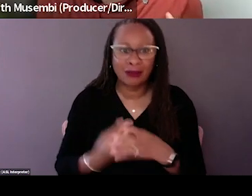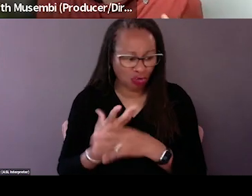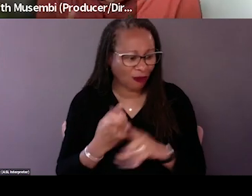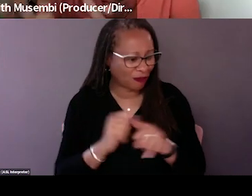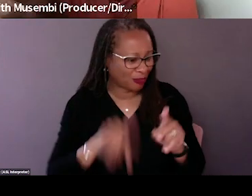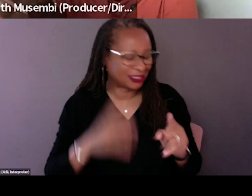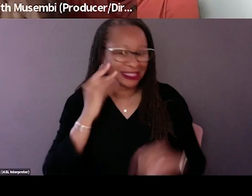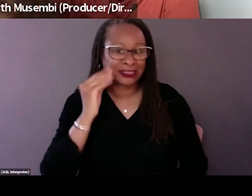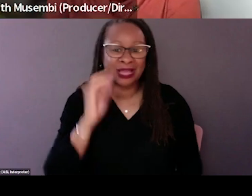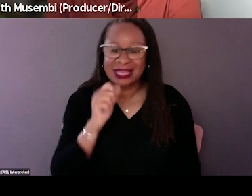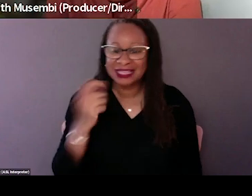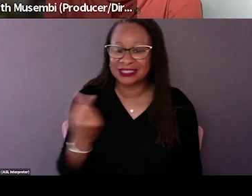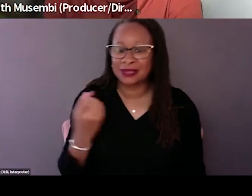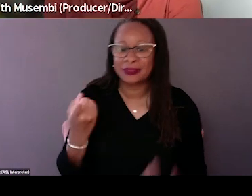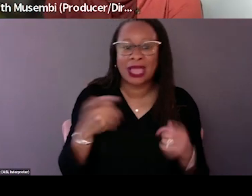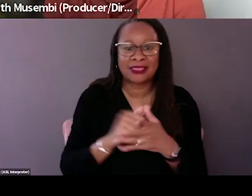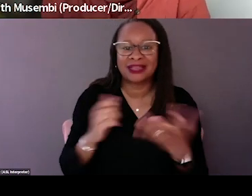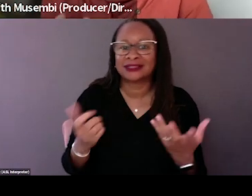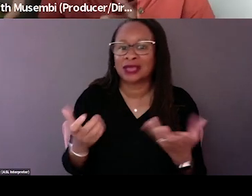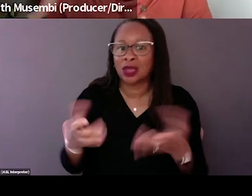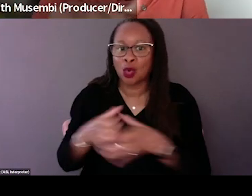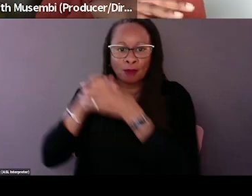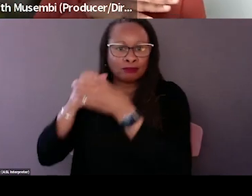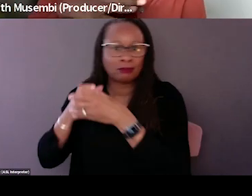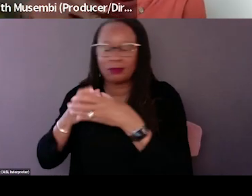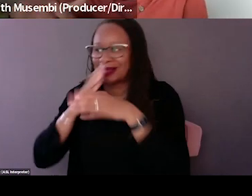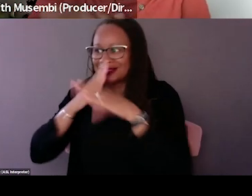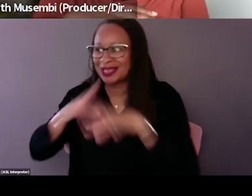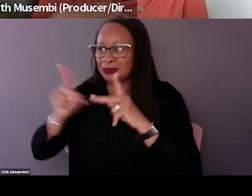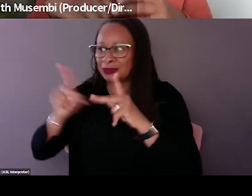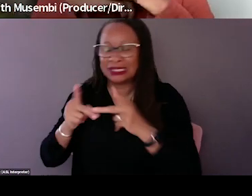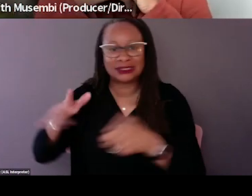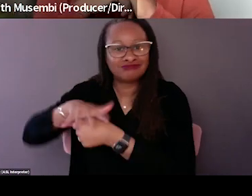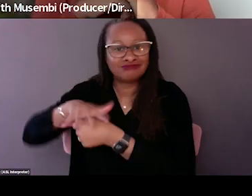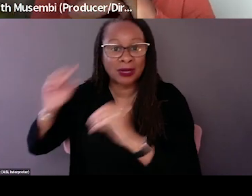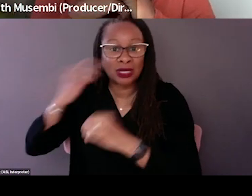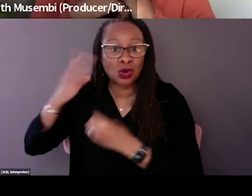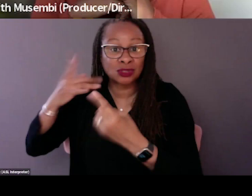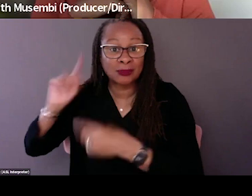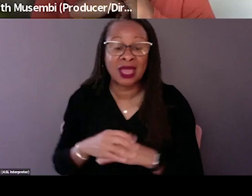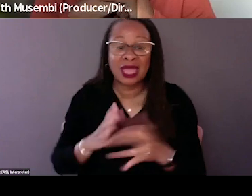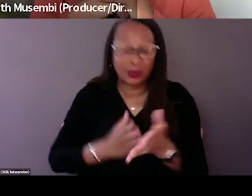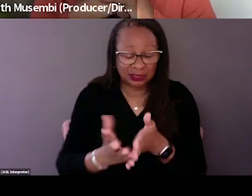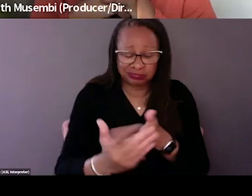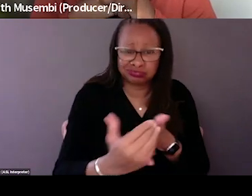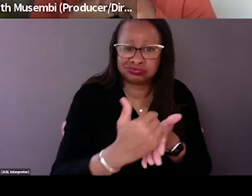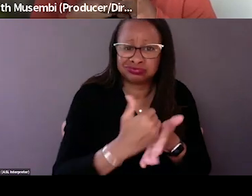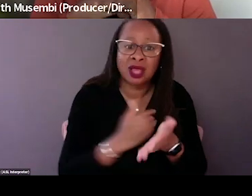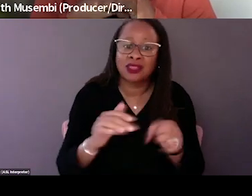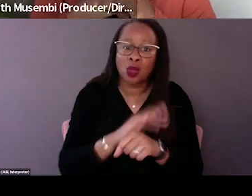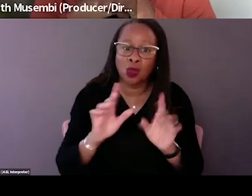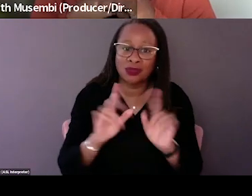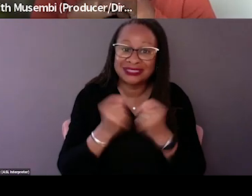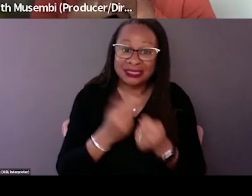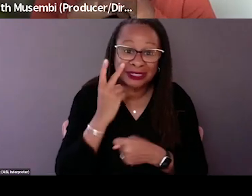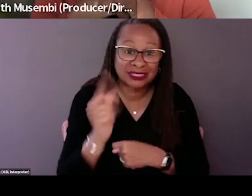It wasn't something that's happening in a vacuum on location in Kenya. It was just permeating through the whole team. And I think something that was